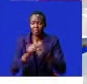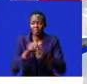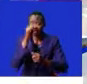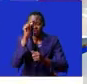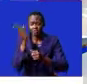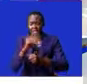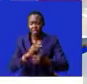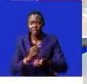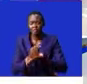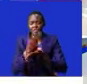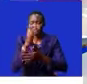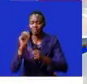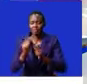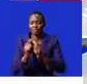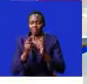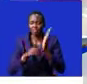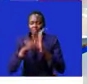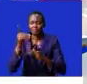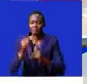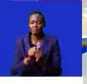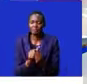gin bende ngimagi oting're malo.